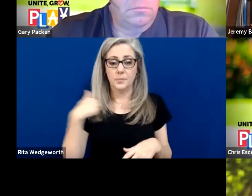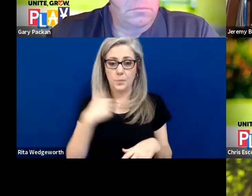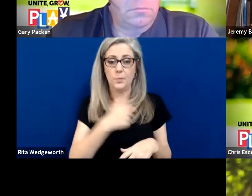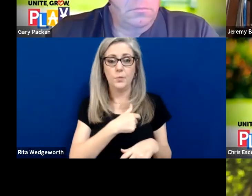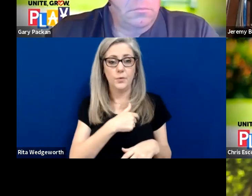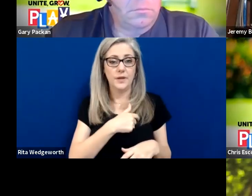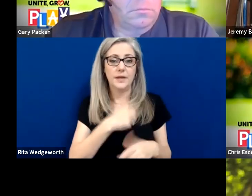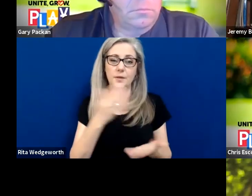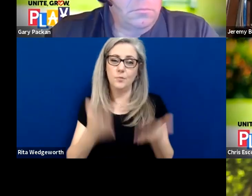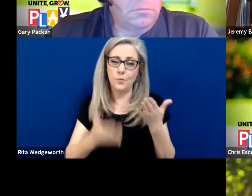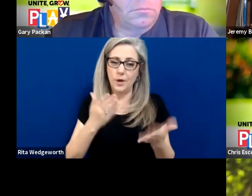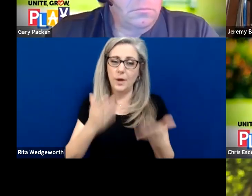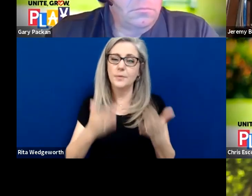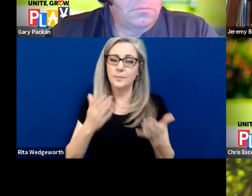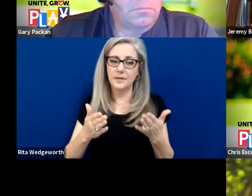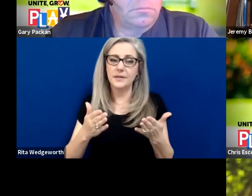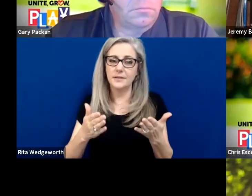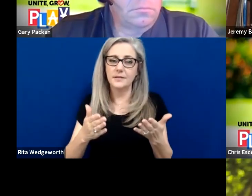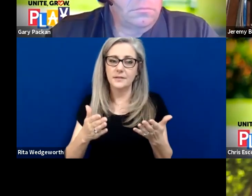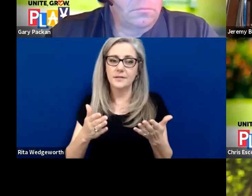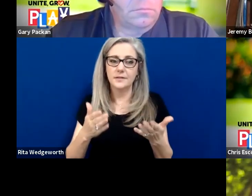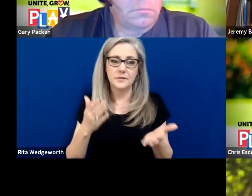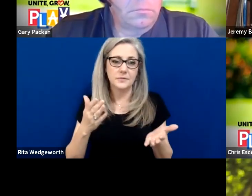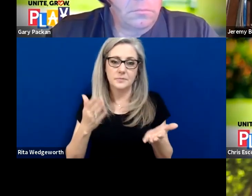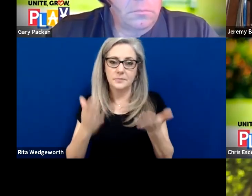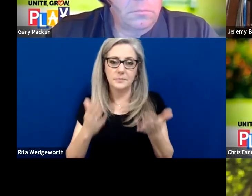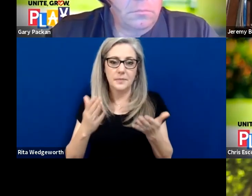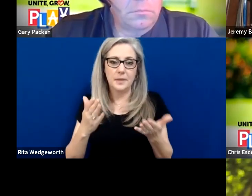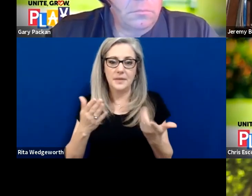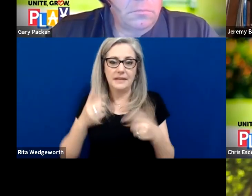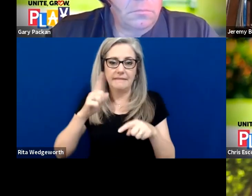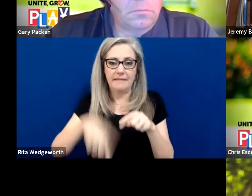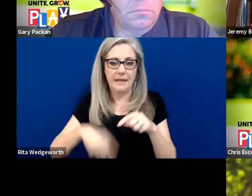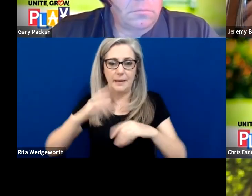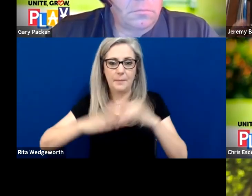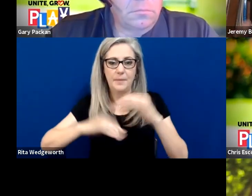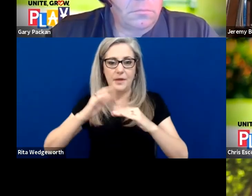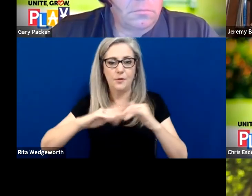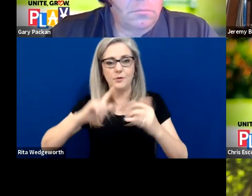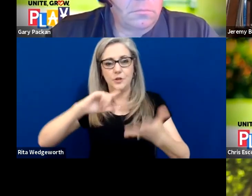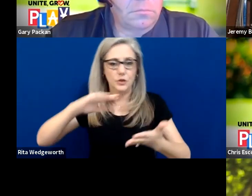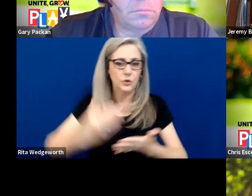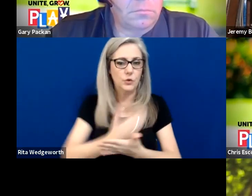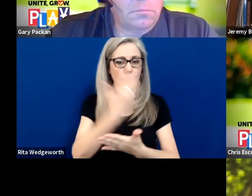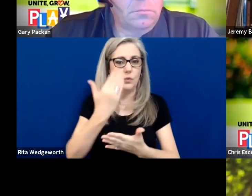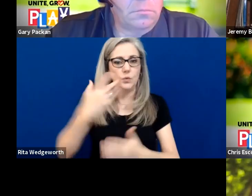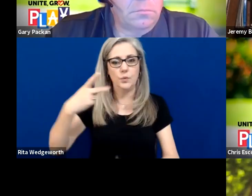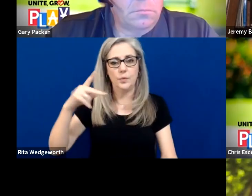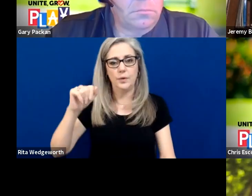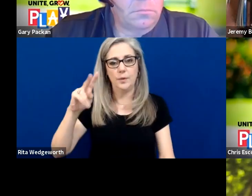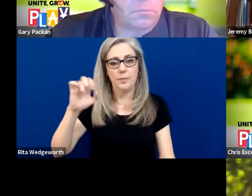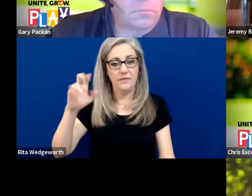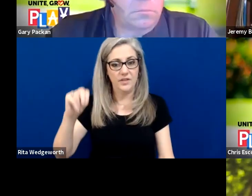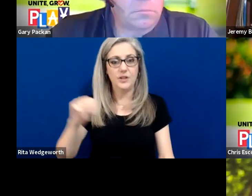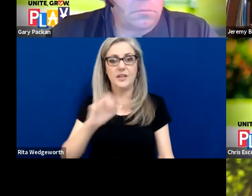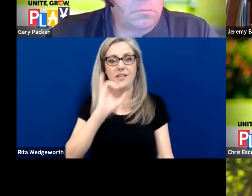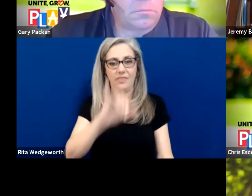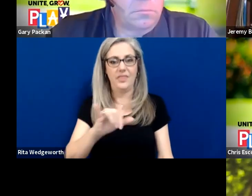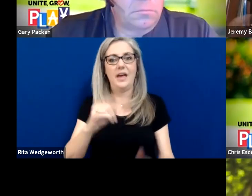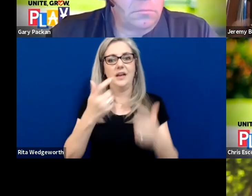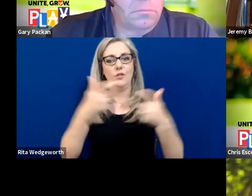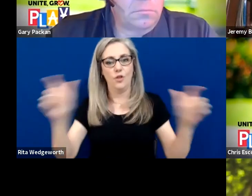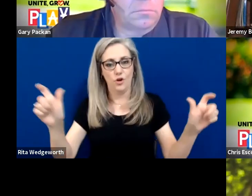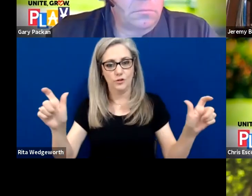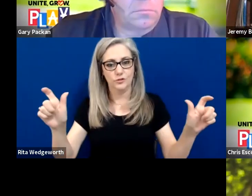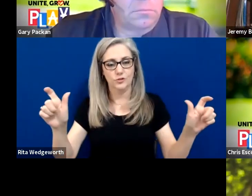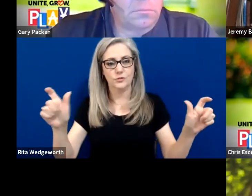be hard pressed to build a brand new pavilion quite that large for